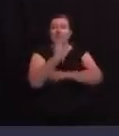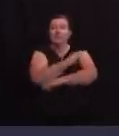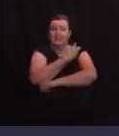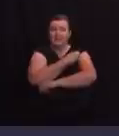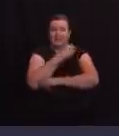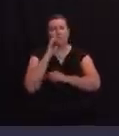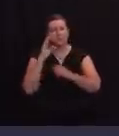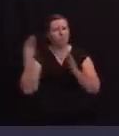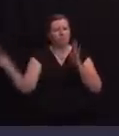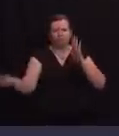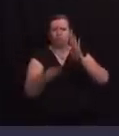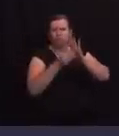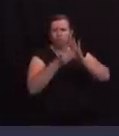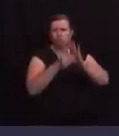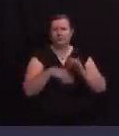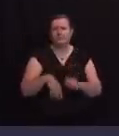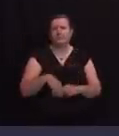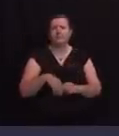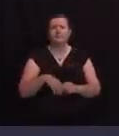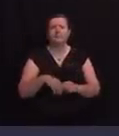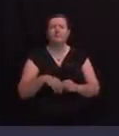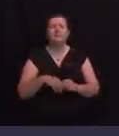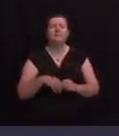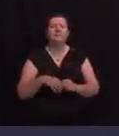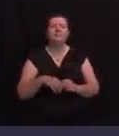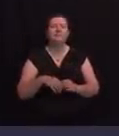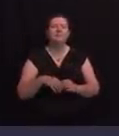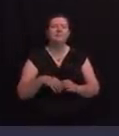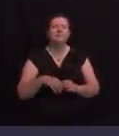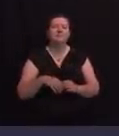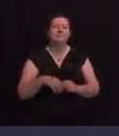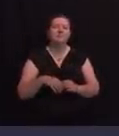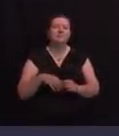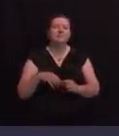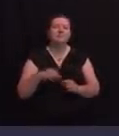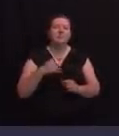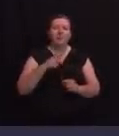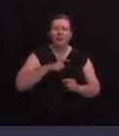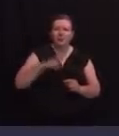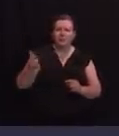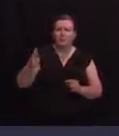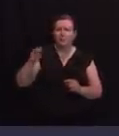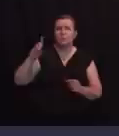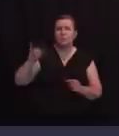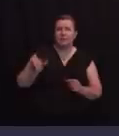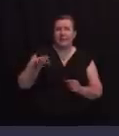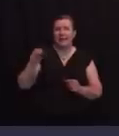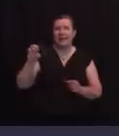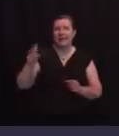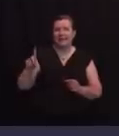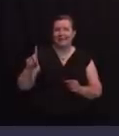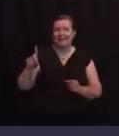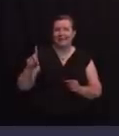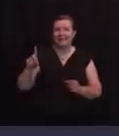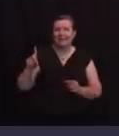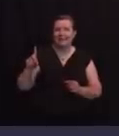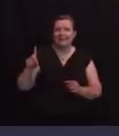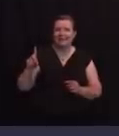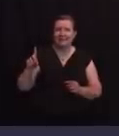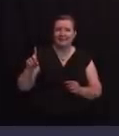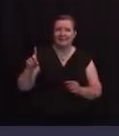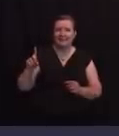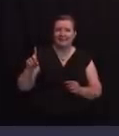list. I'll turn this over to Judy and Ed, and just with, again,